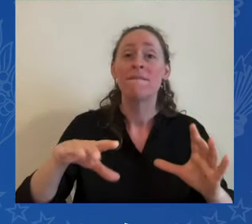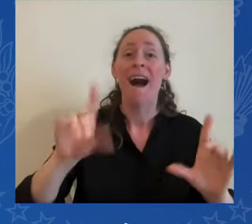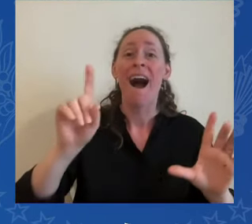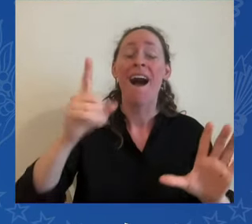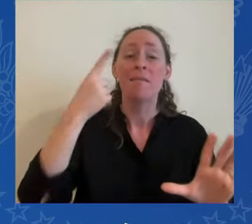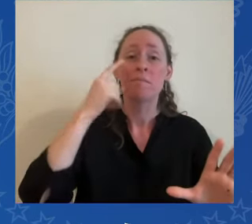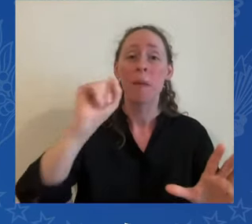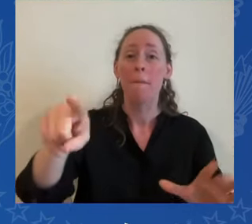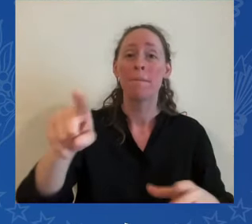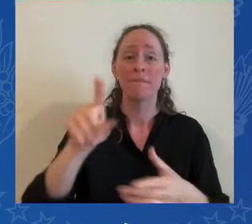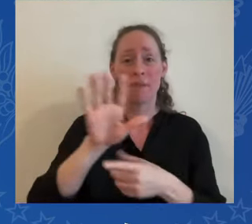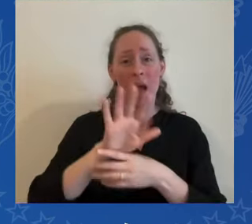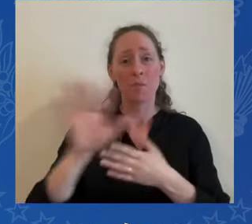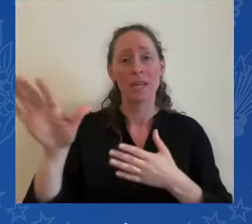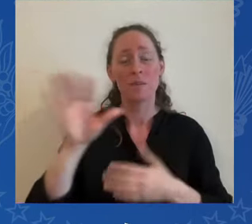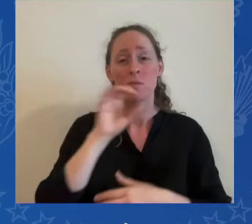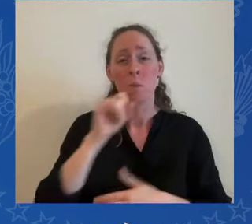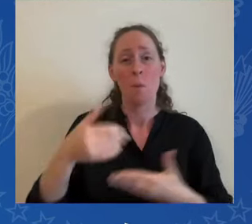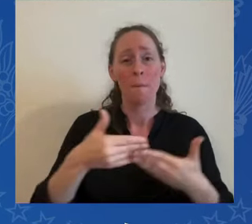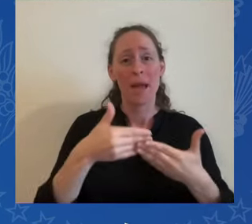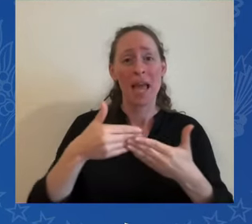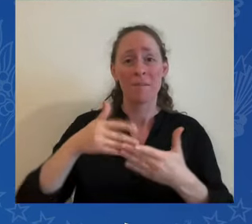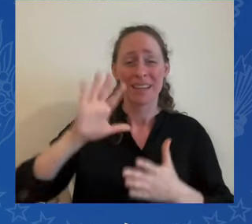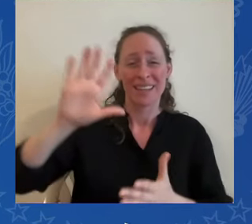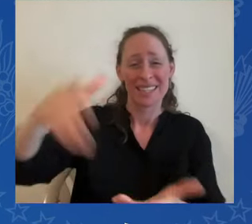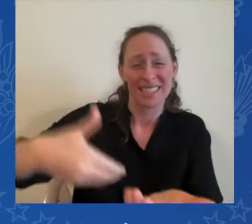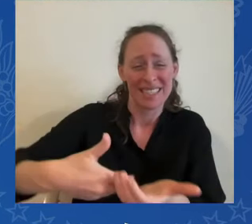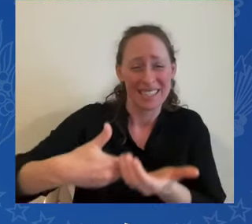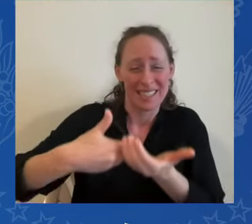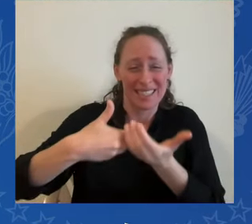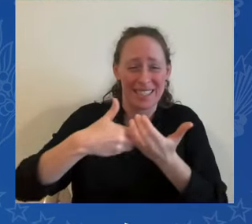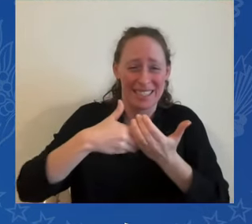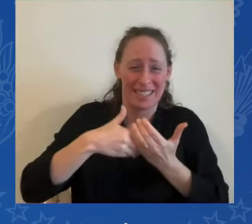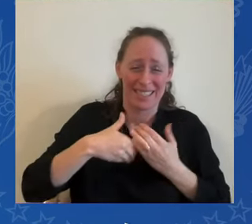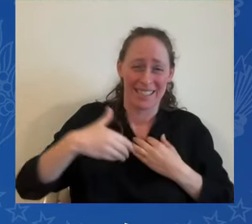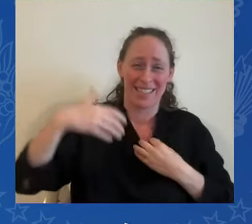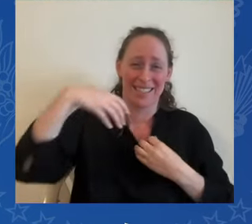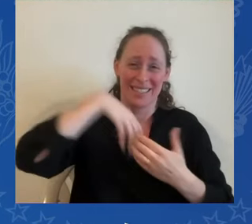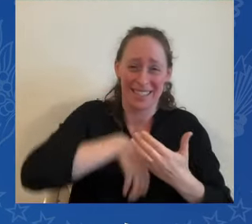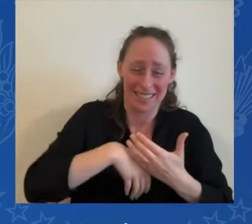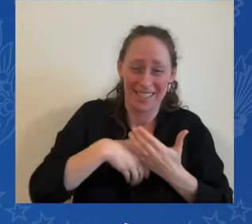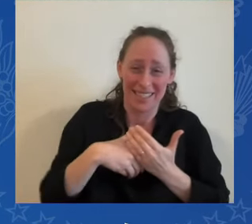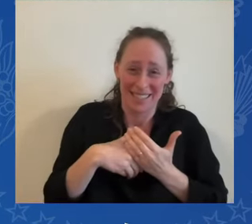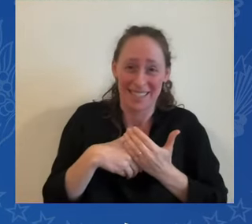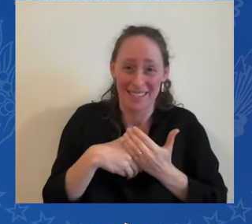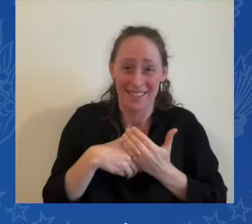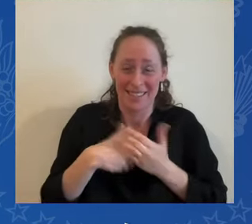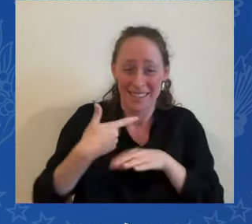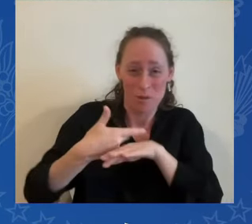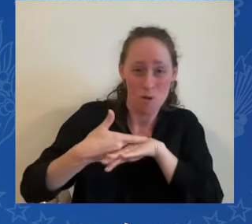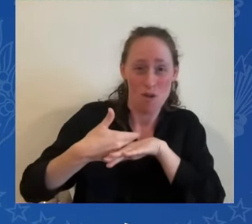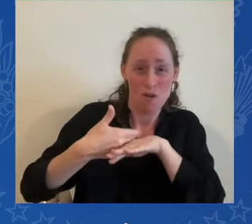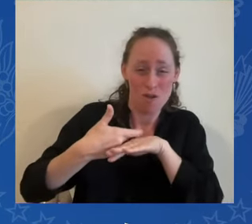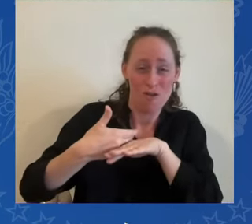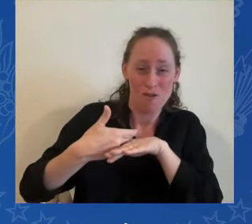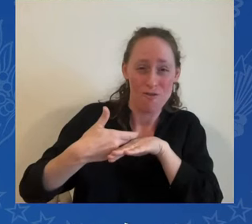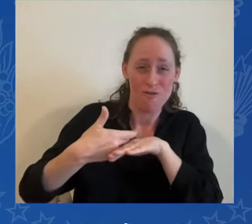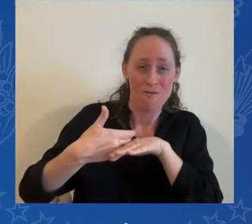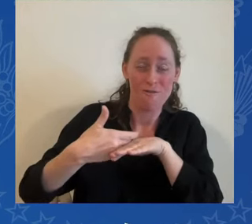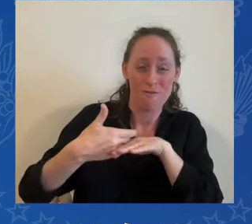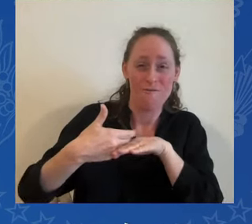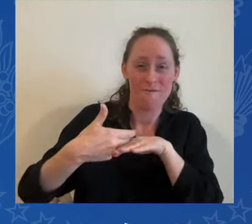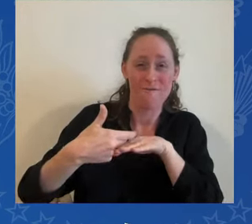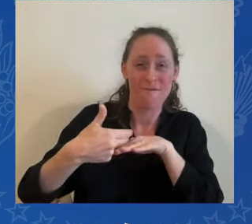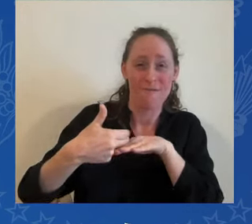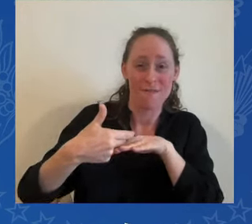crawled back through the smoke to the window and down to safety. New York's bravest. New York's